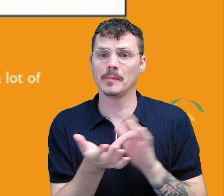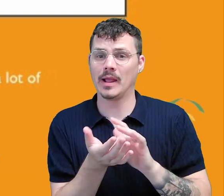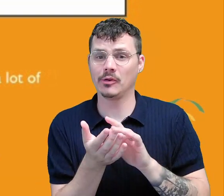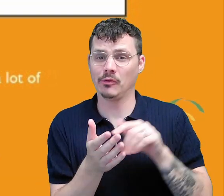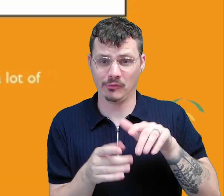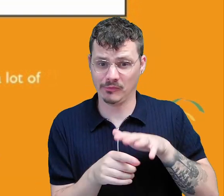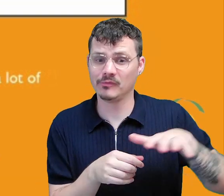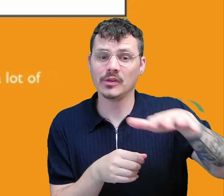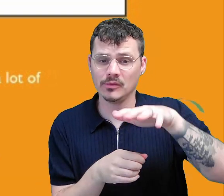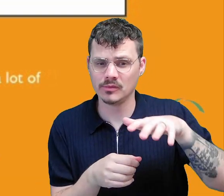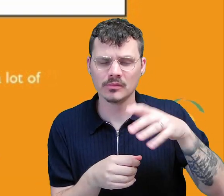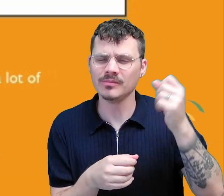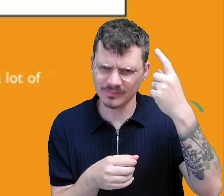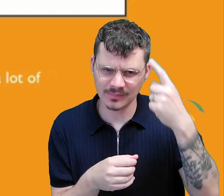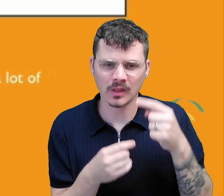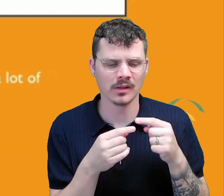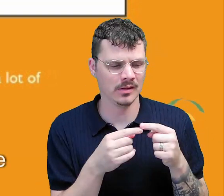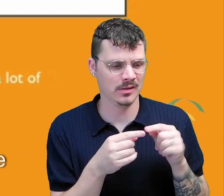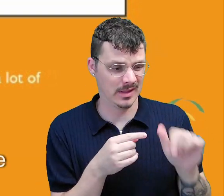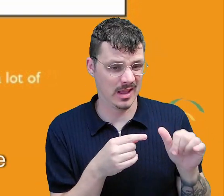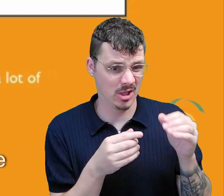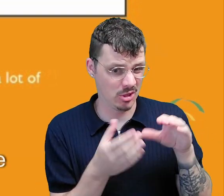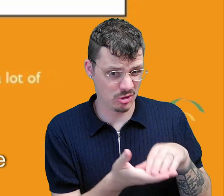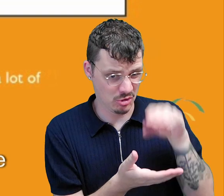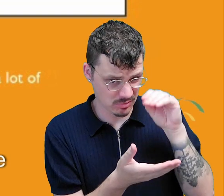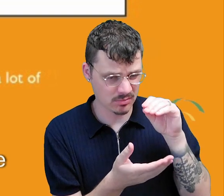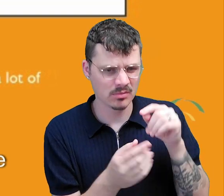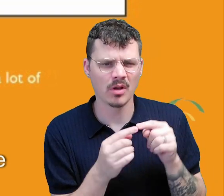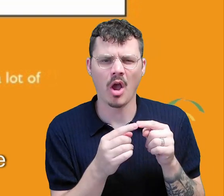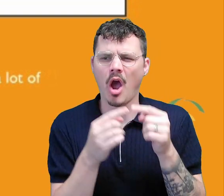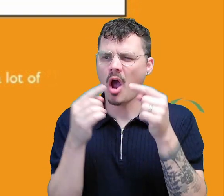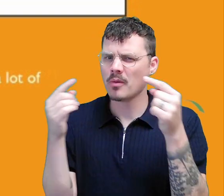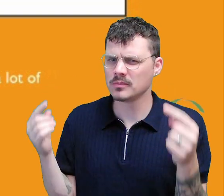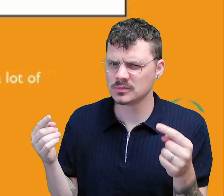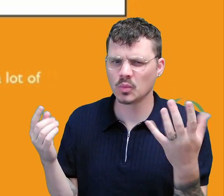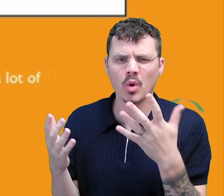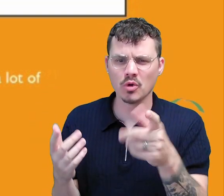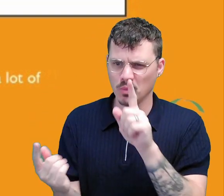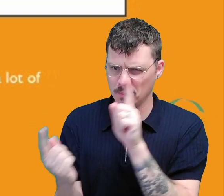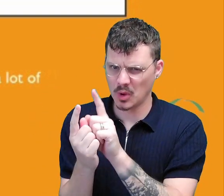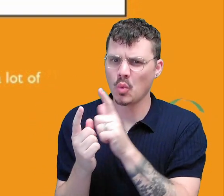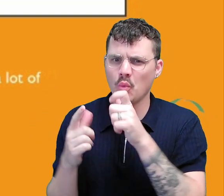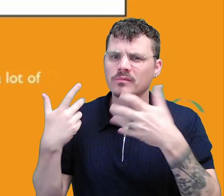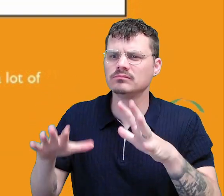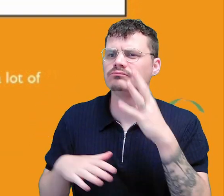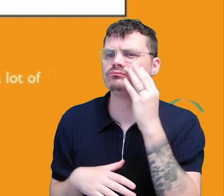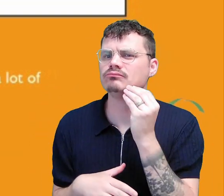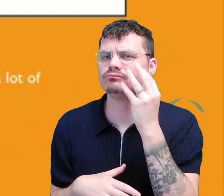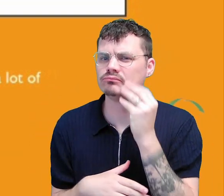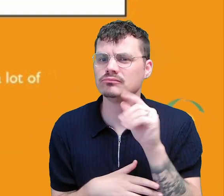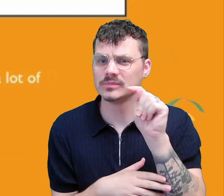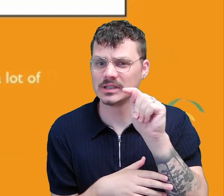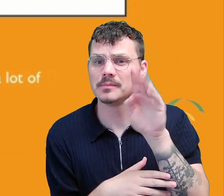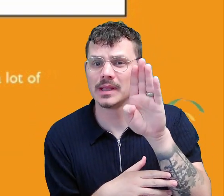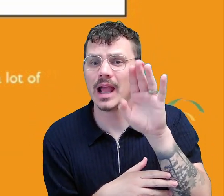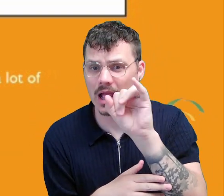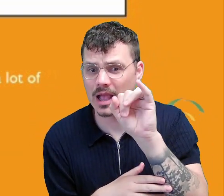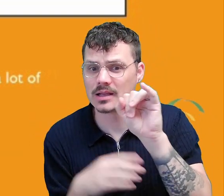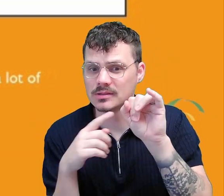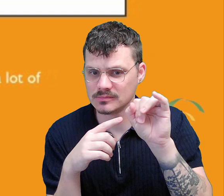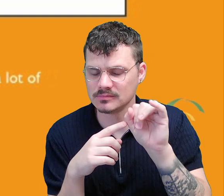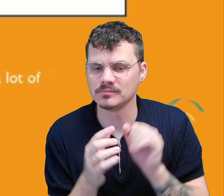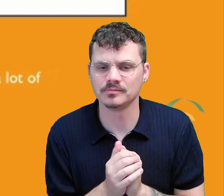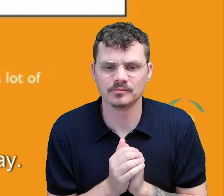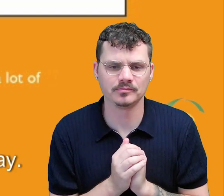the opposite of what you know after you've met a bunch of people with traumatic brain injury. I